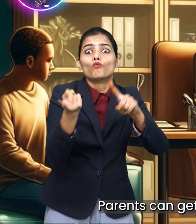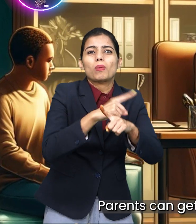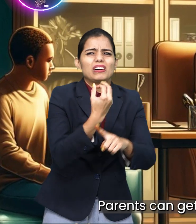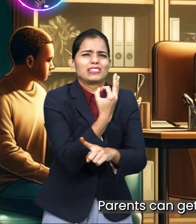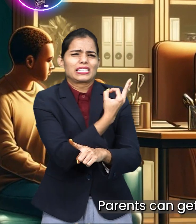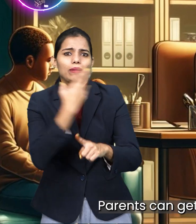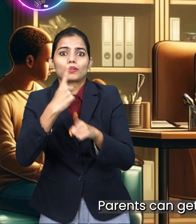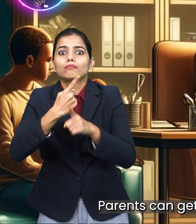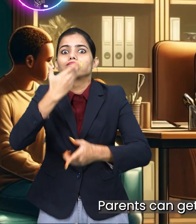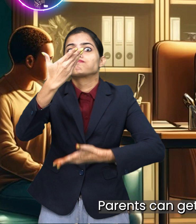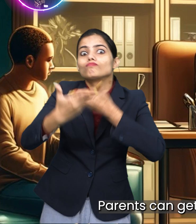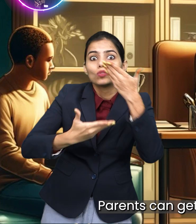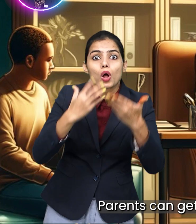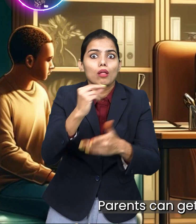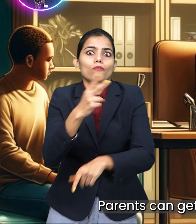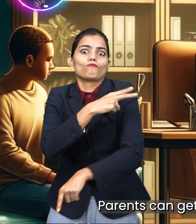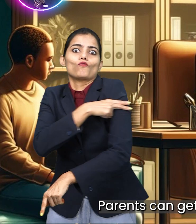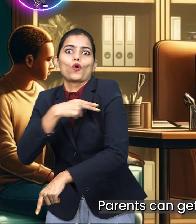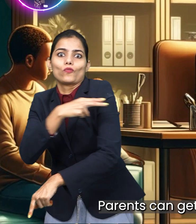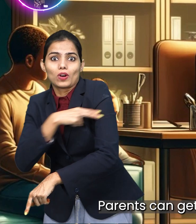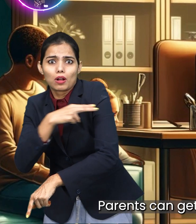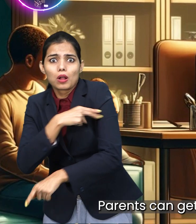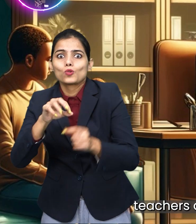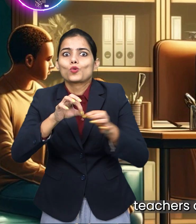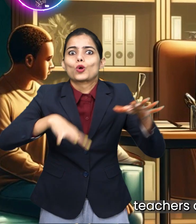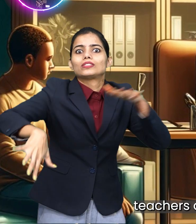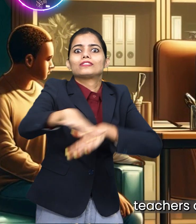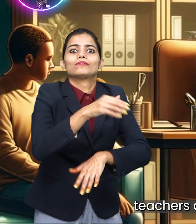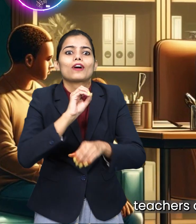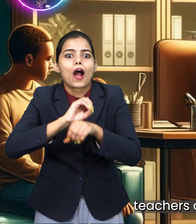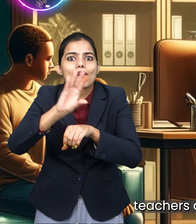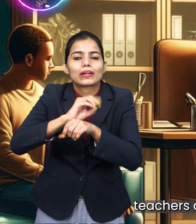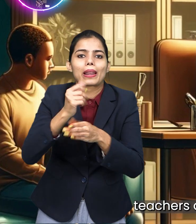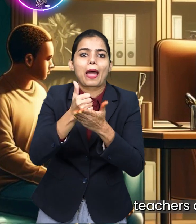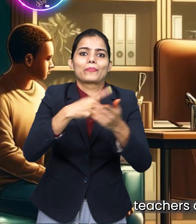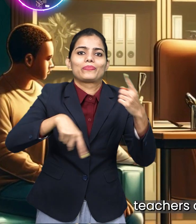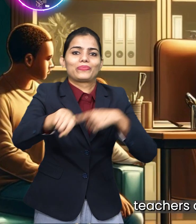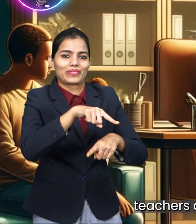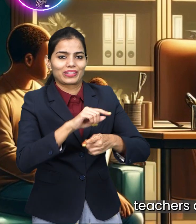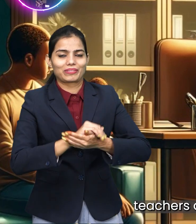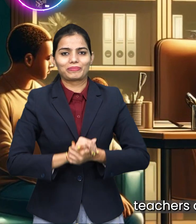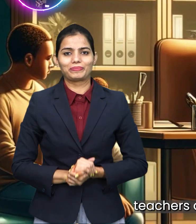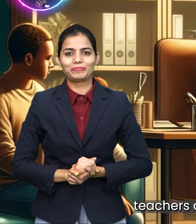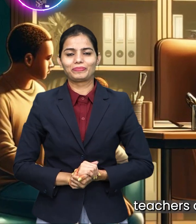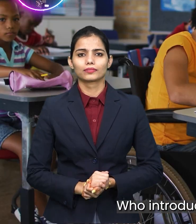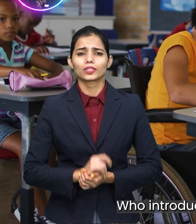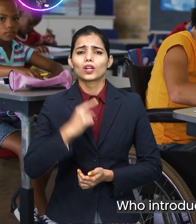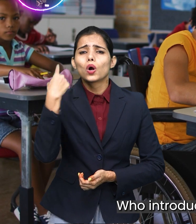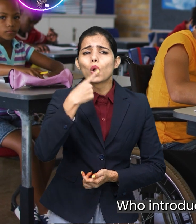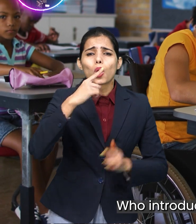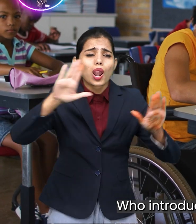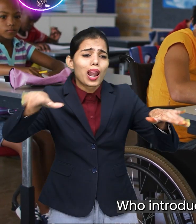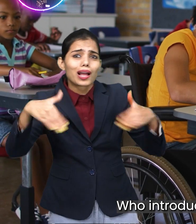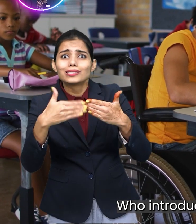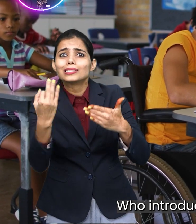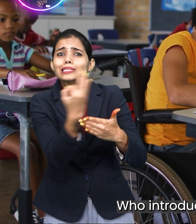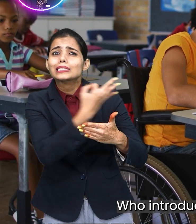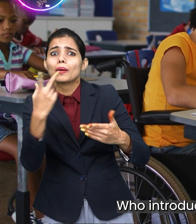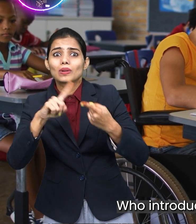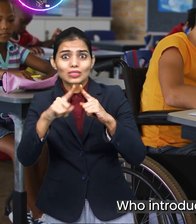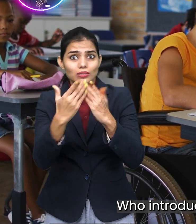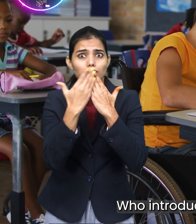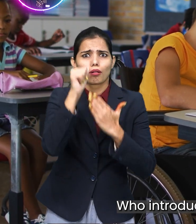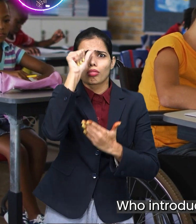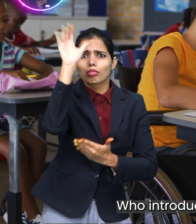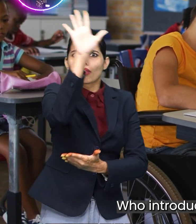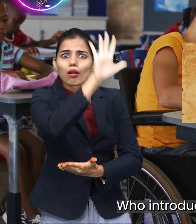Parents can get help and advice from specialists, teachers, and voluntary organizations. Who introduced